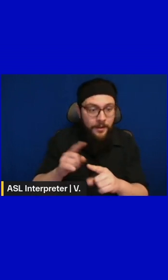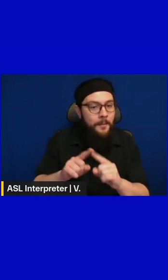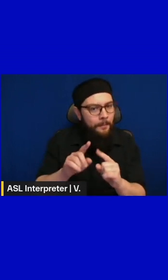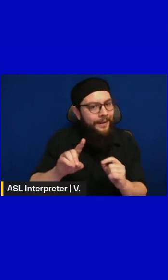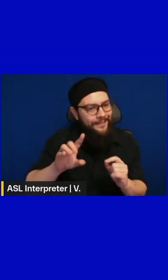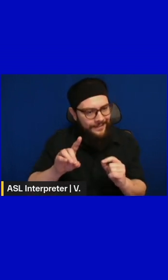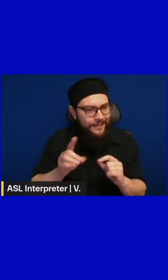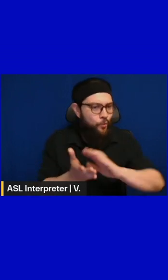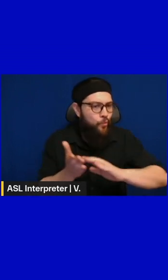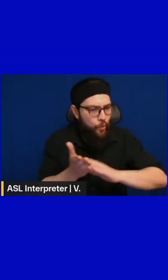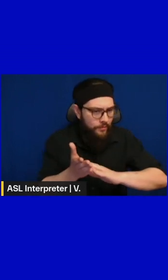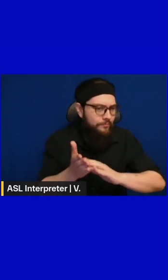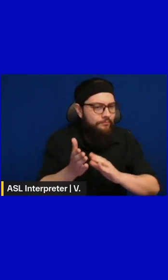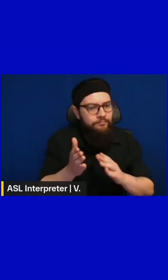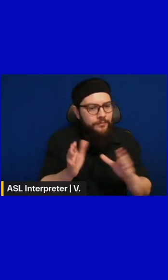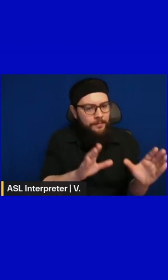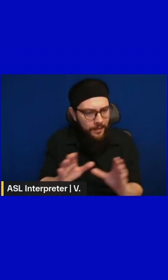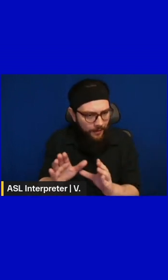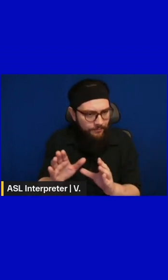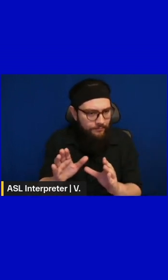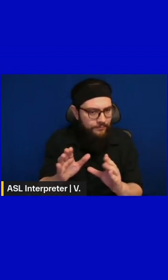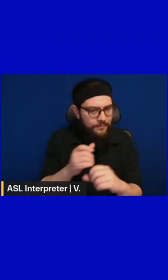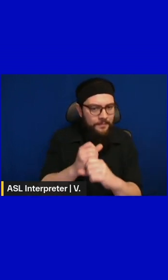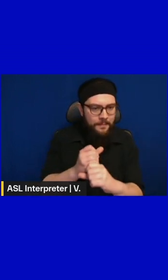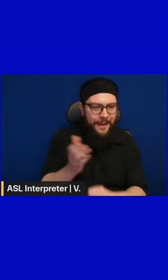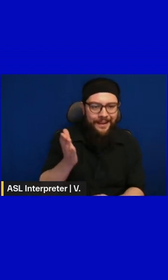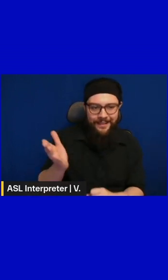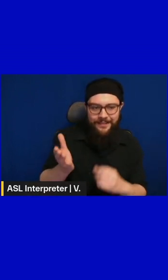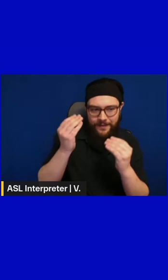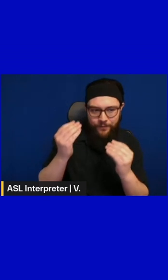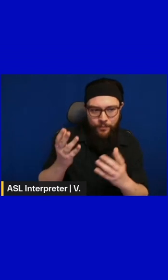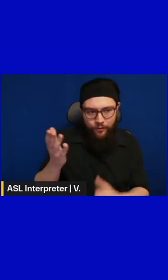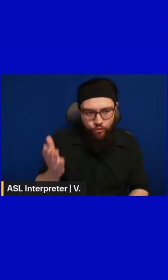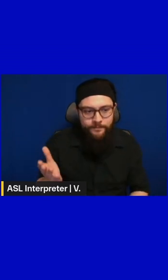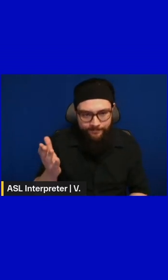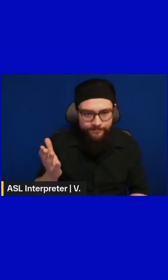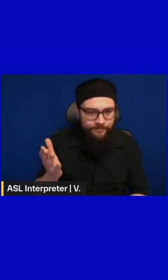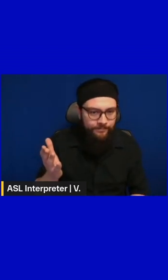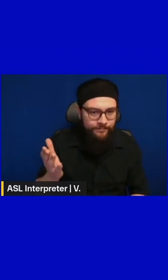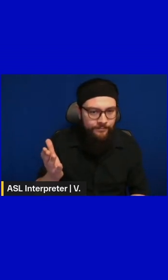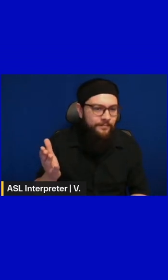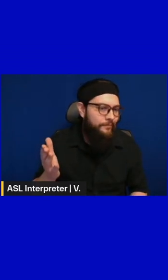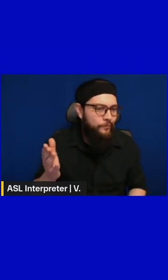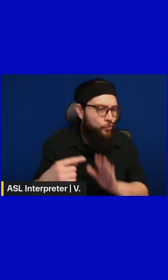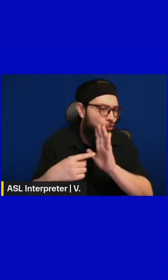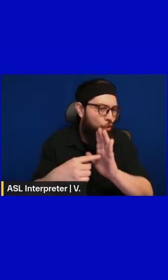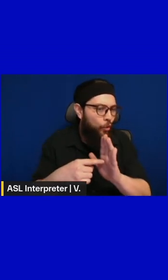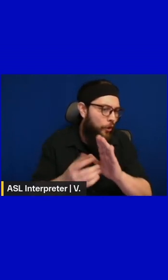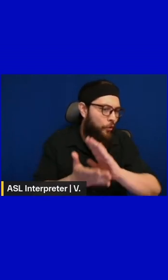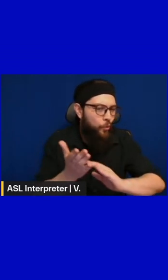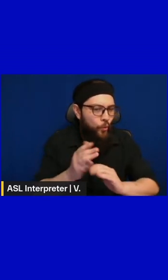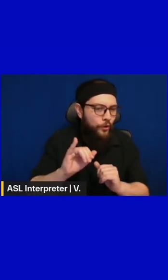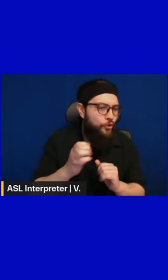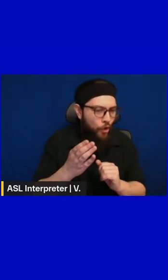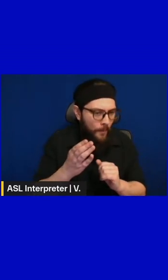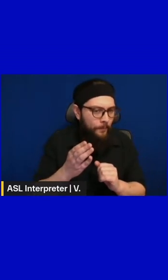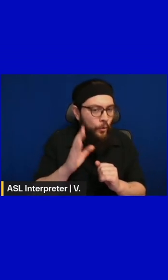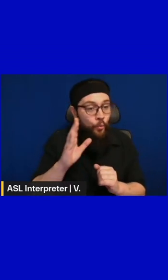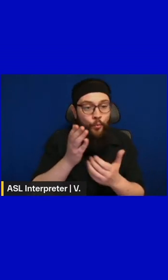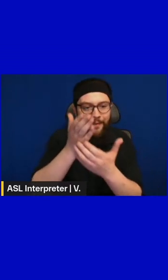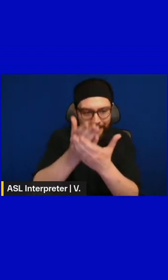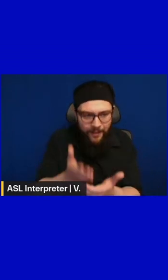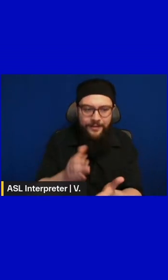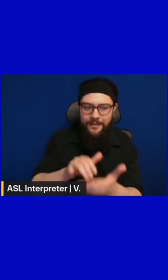the plan in the background and it produced this information back to my run job to assert and validate that information.